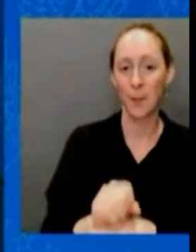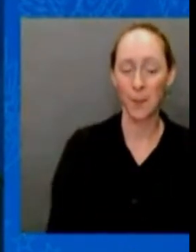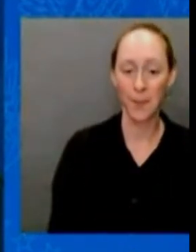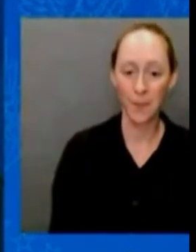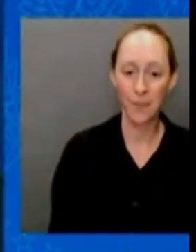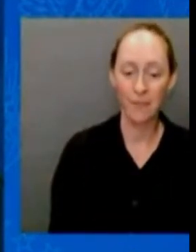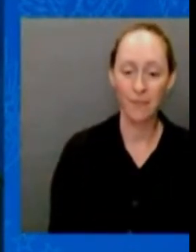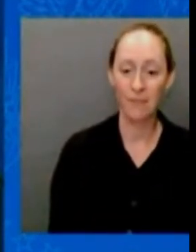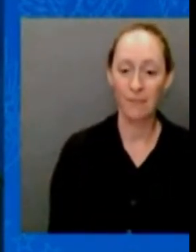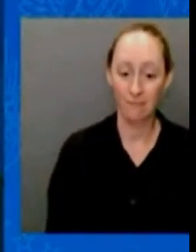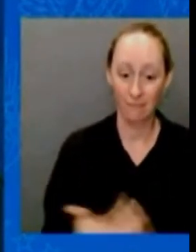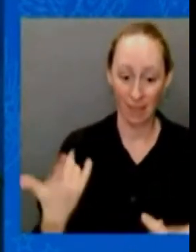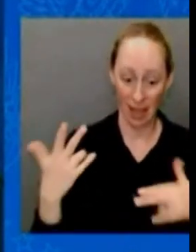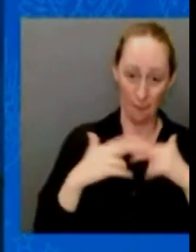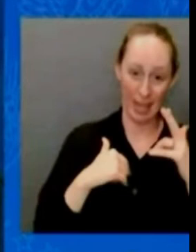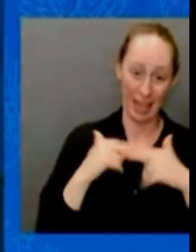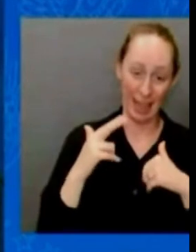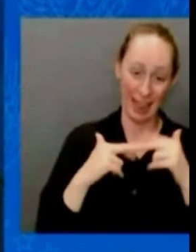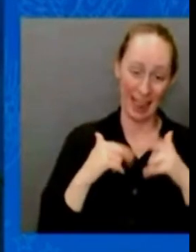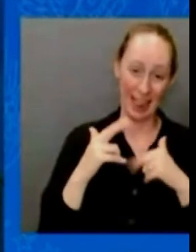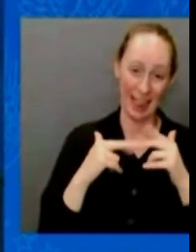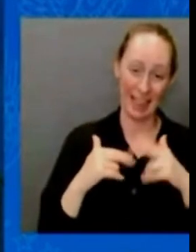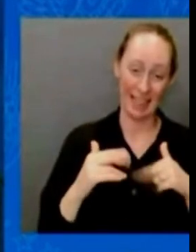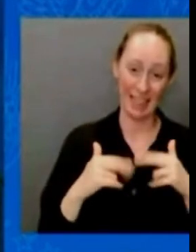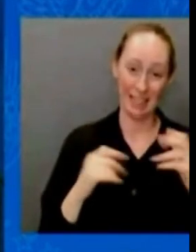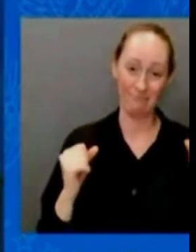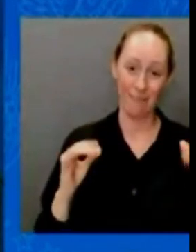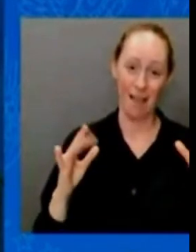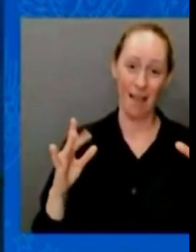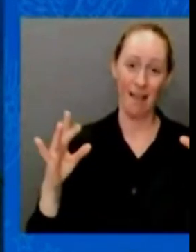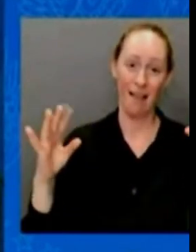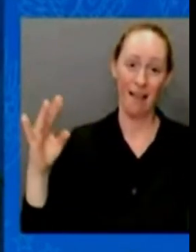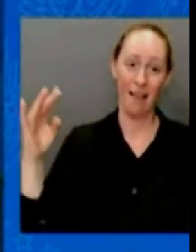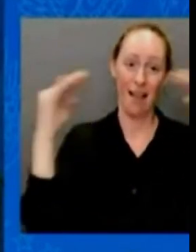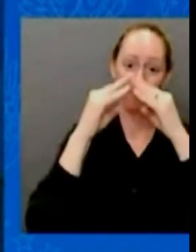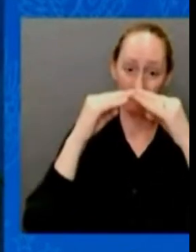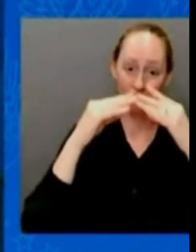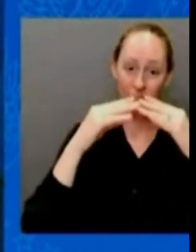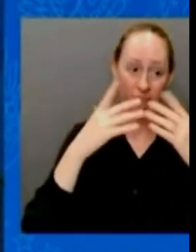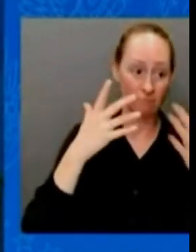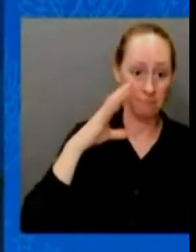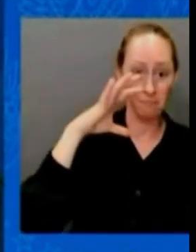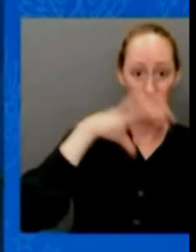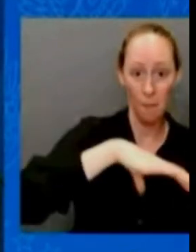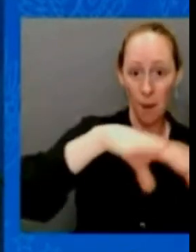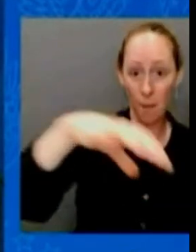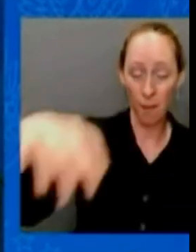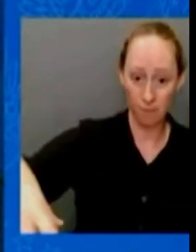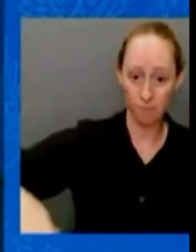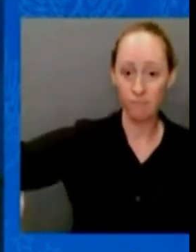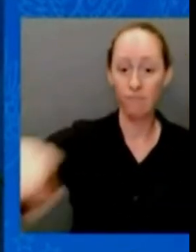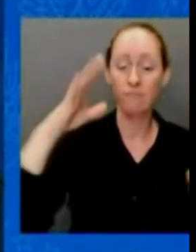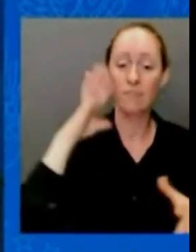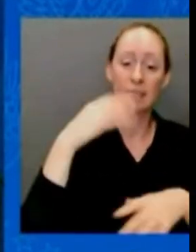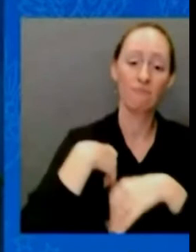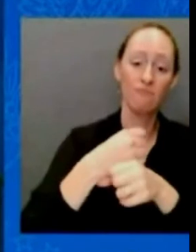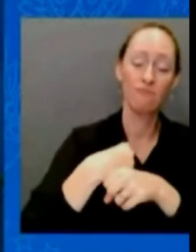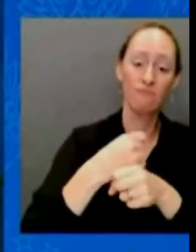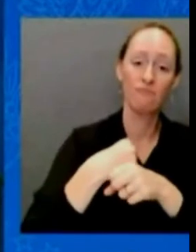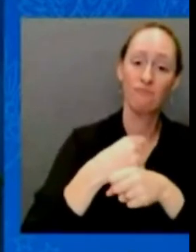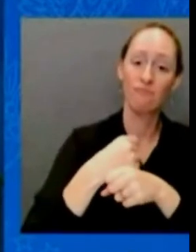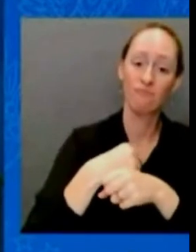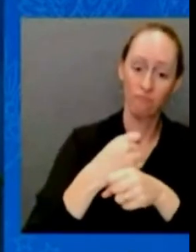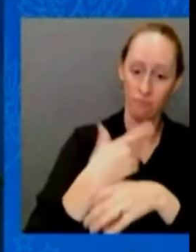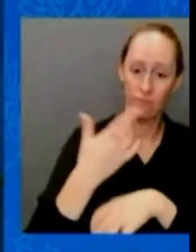When fully built, these fabs will produce nearly 4 billion chips a year.